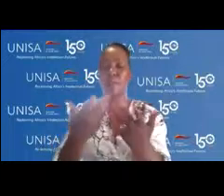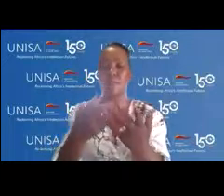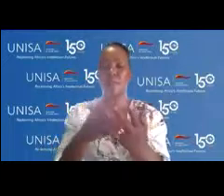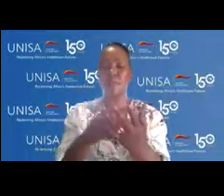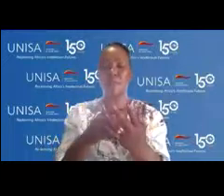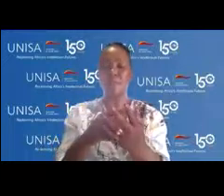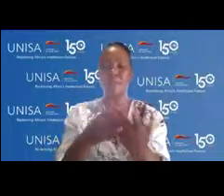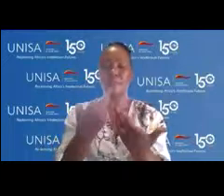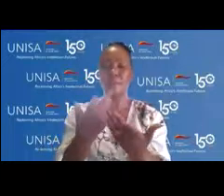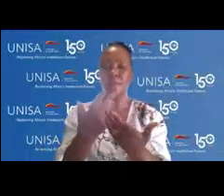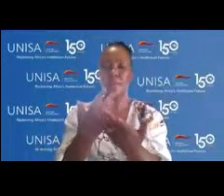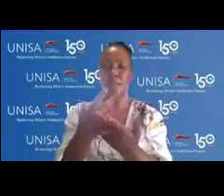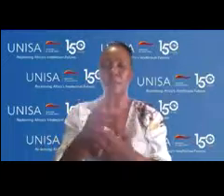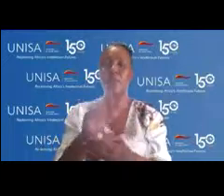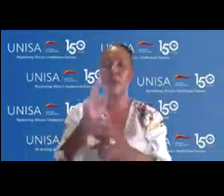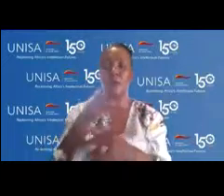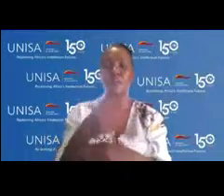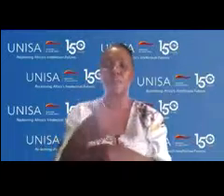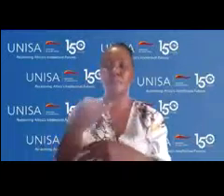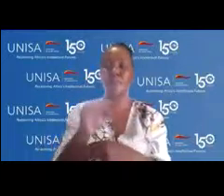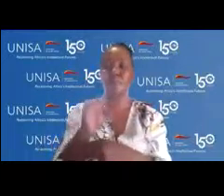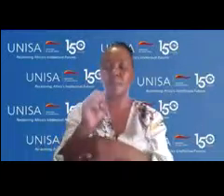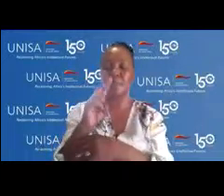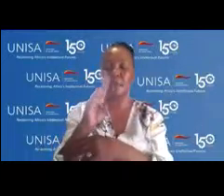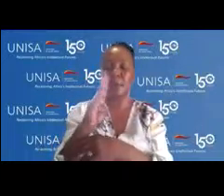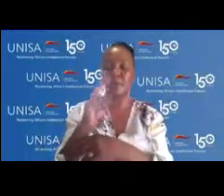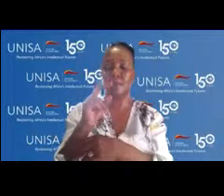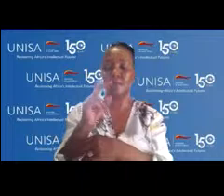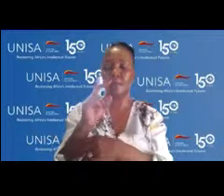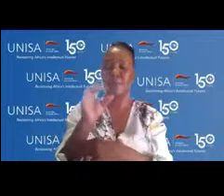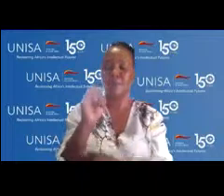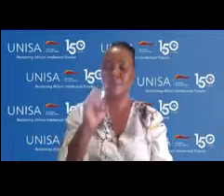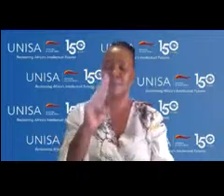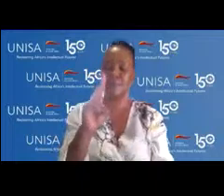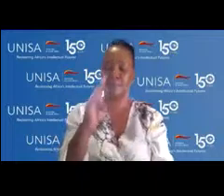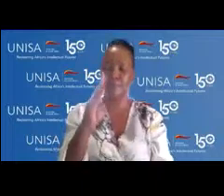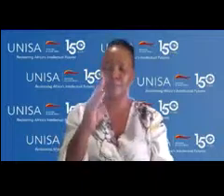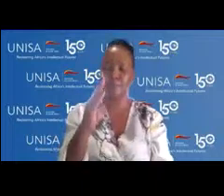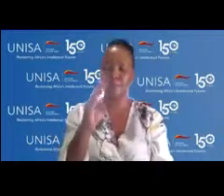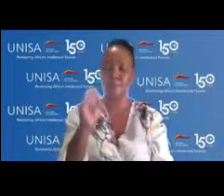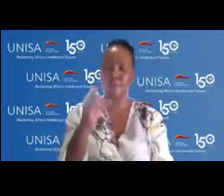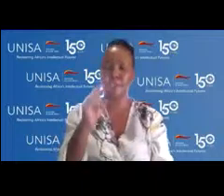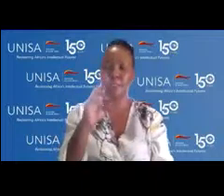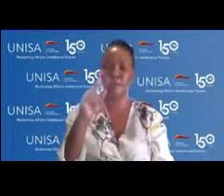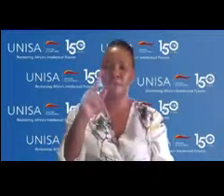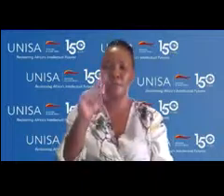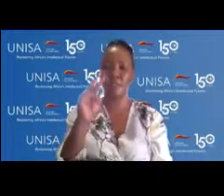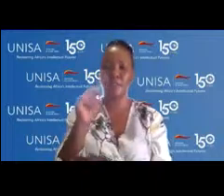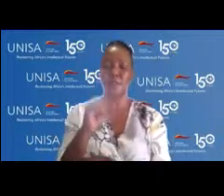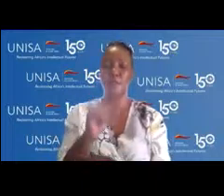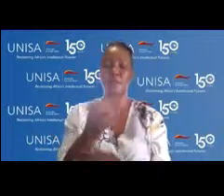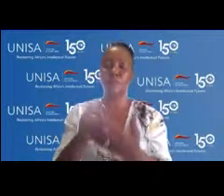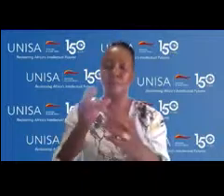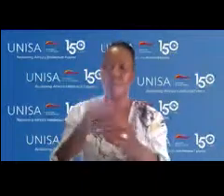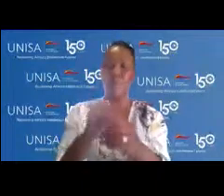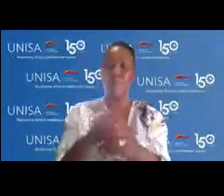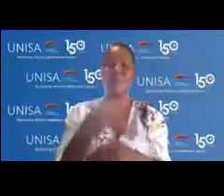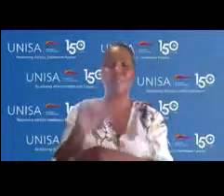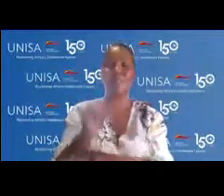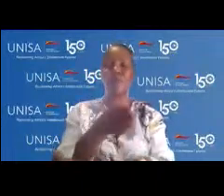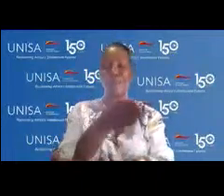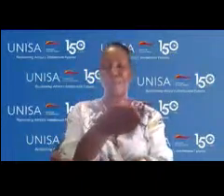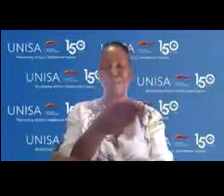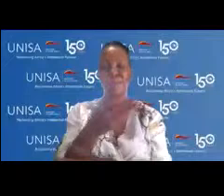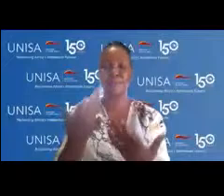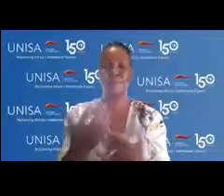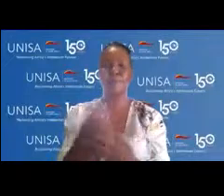still have all your data. So they never delete your data. It will always still be available. But yes, so definitely